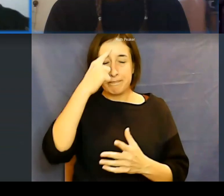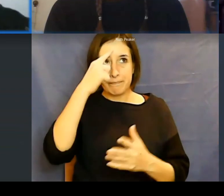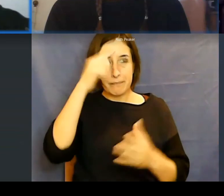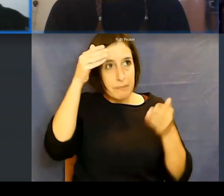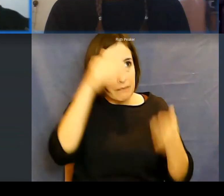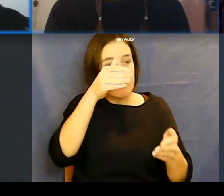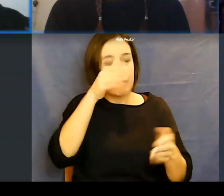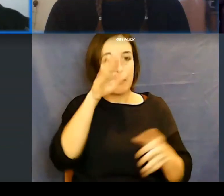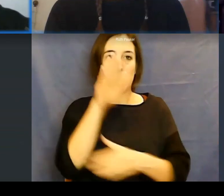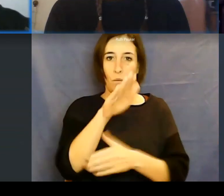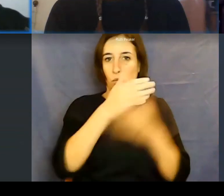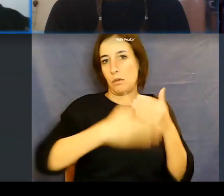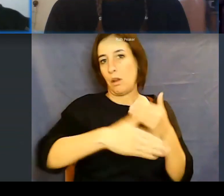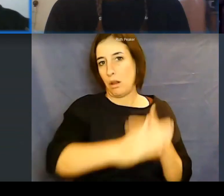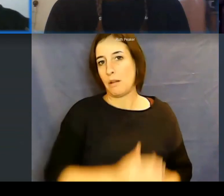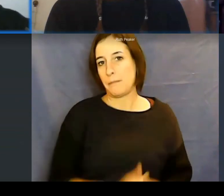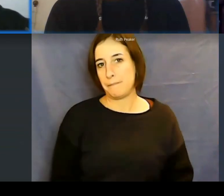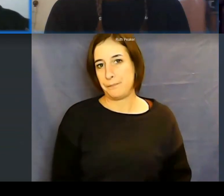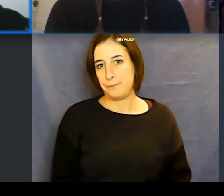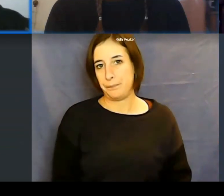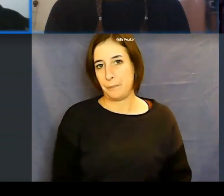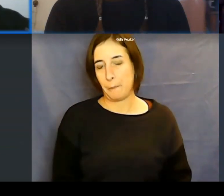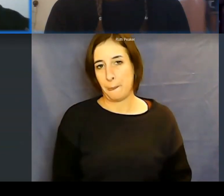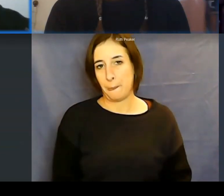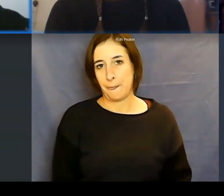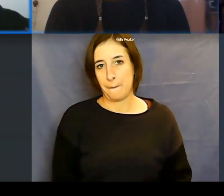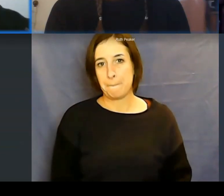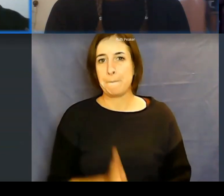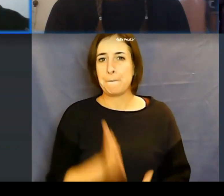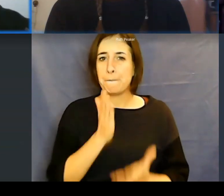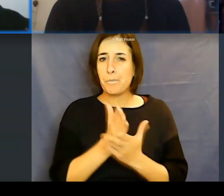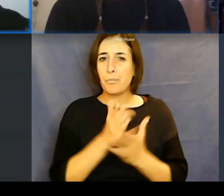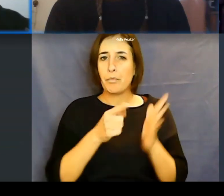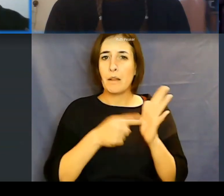I really think, we've seen, you know, Tim Hollingsworth